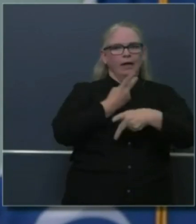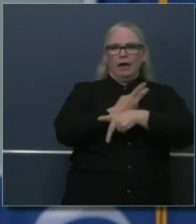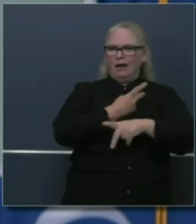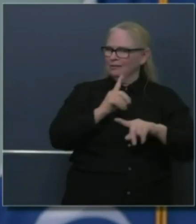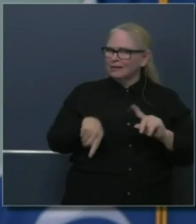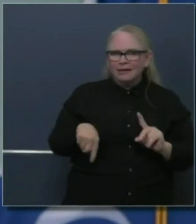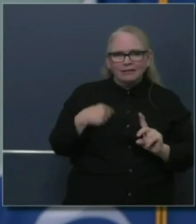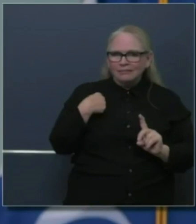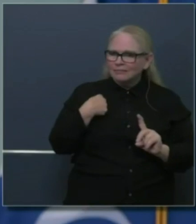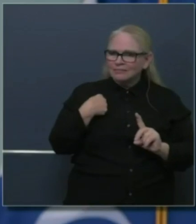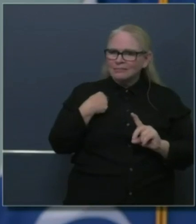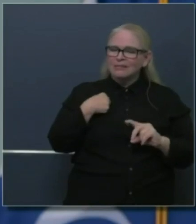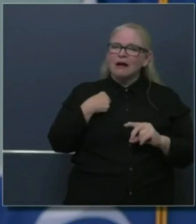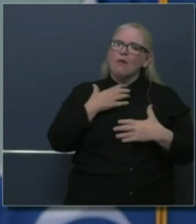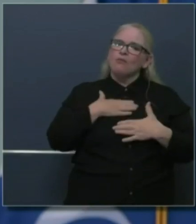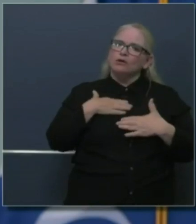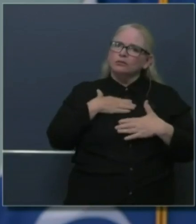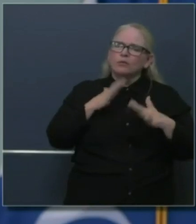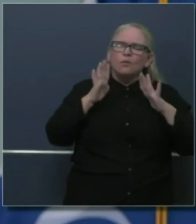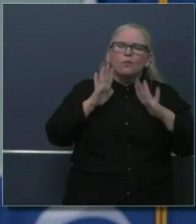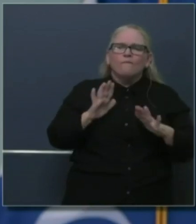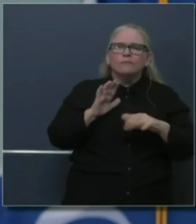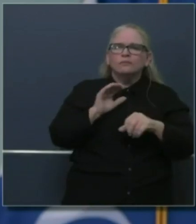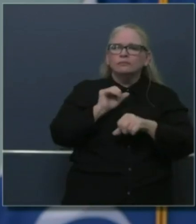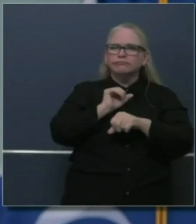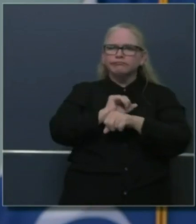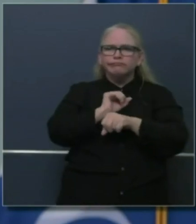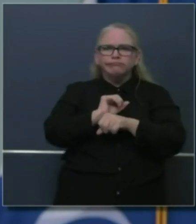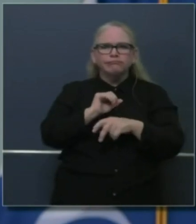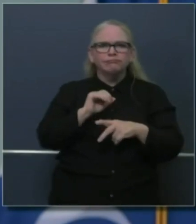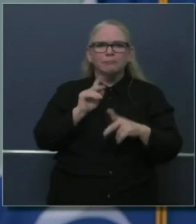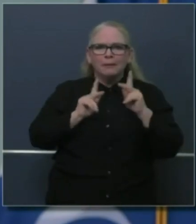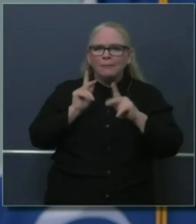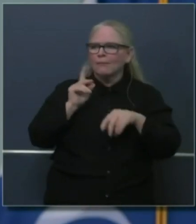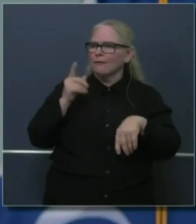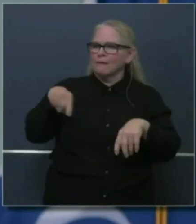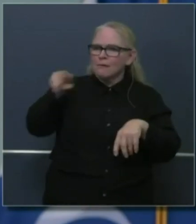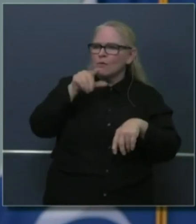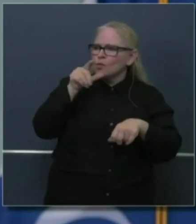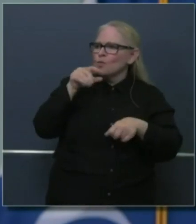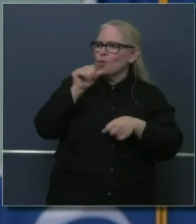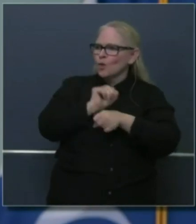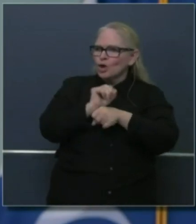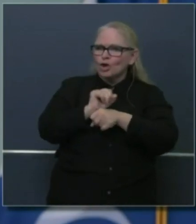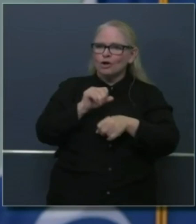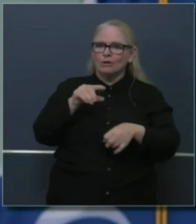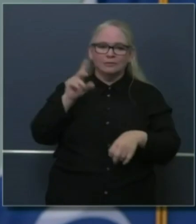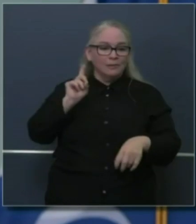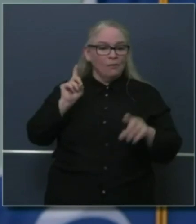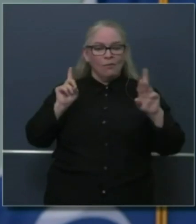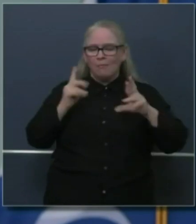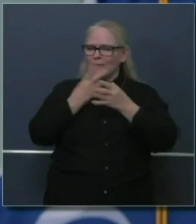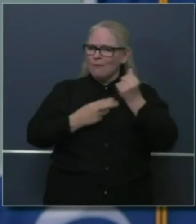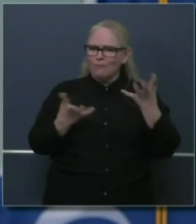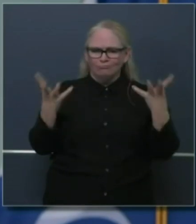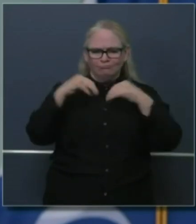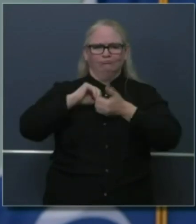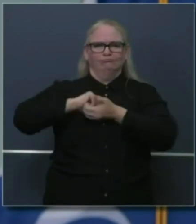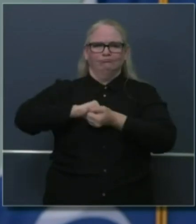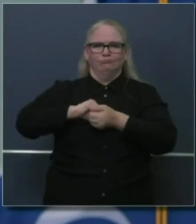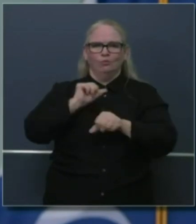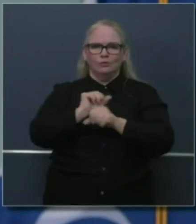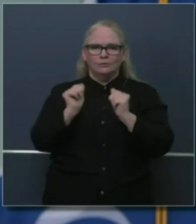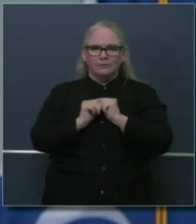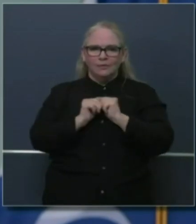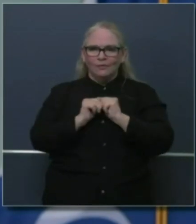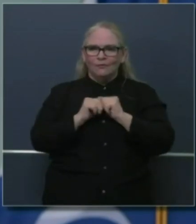extraordinary relationships with our elected officials, our federal representatives, again, Democrats and Republicans here in the state. We'll need